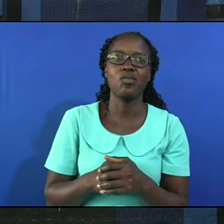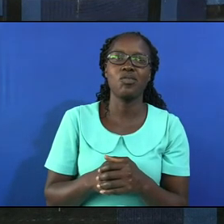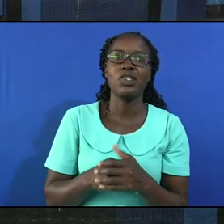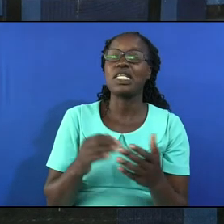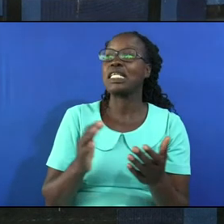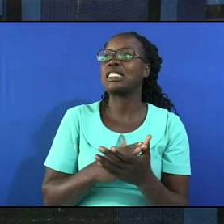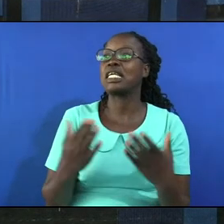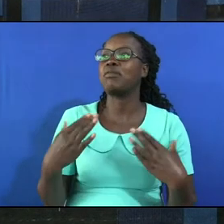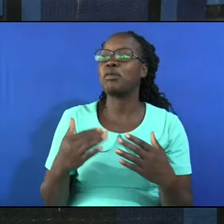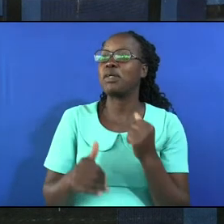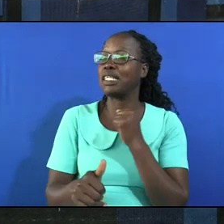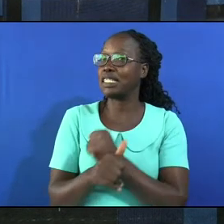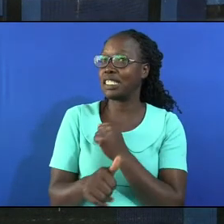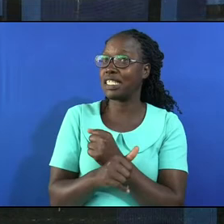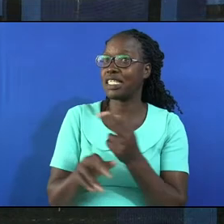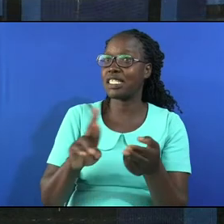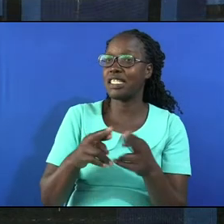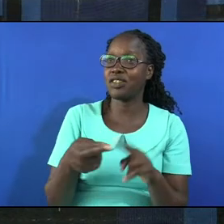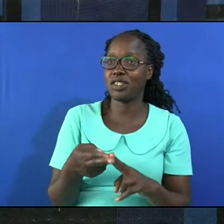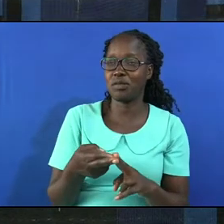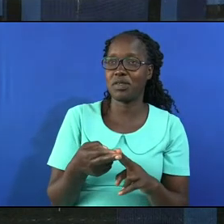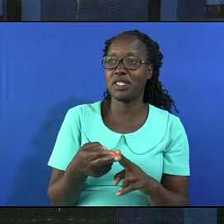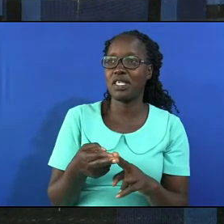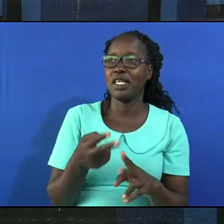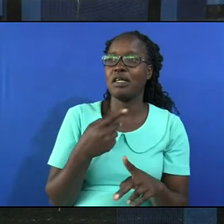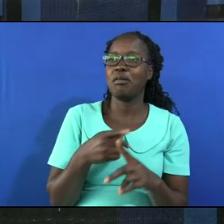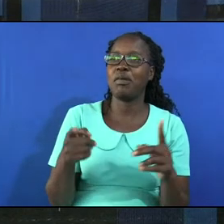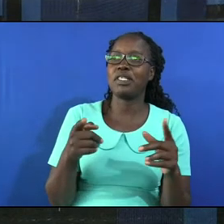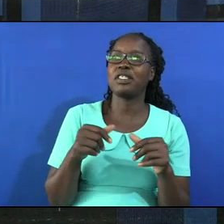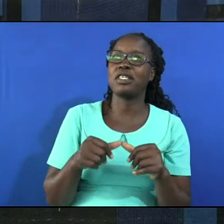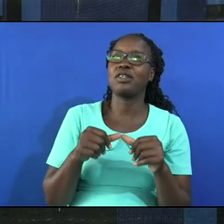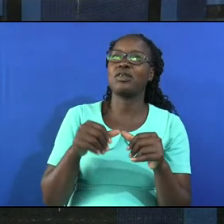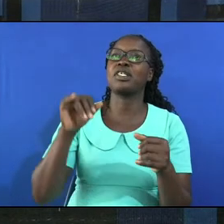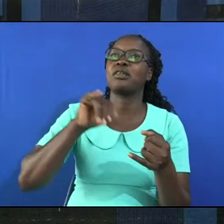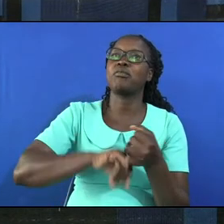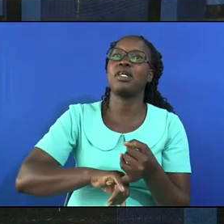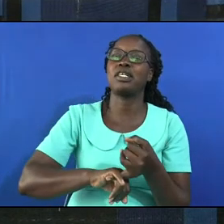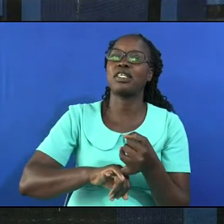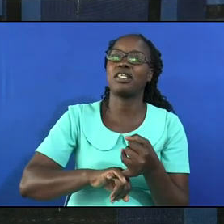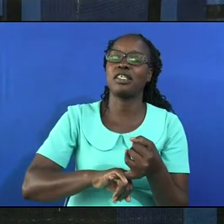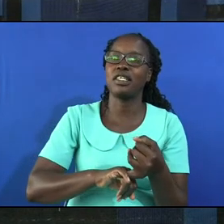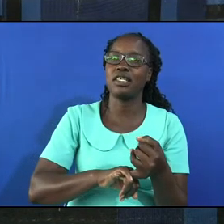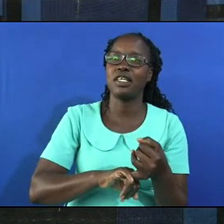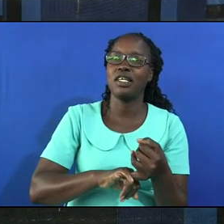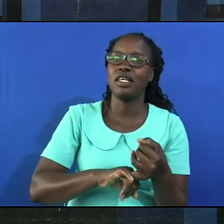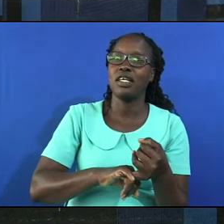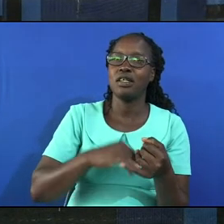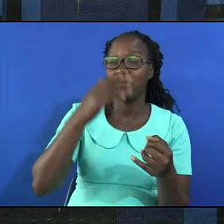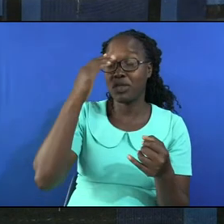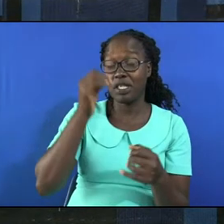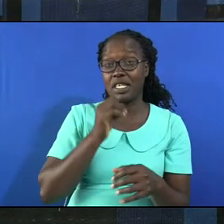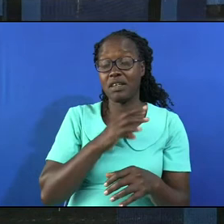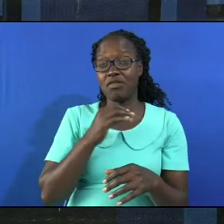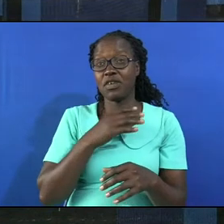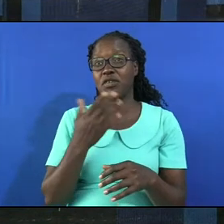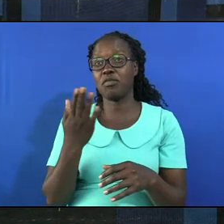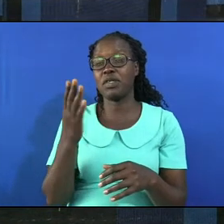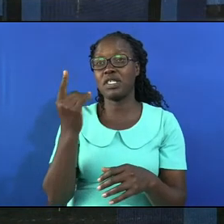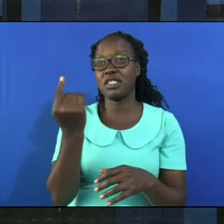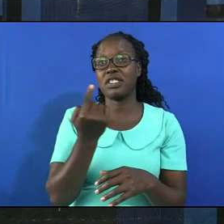Amen. Some people are in dangerous relationships, but they will go ahead and marry or get married because they are afraid of being